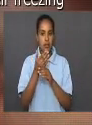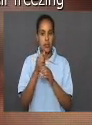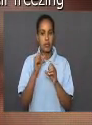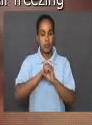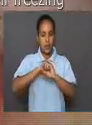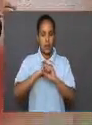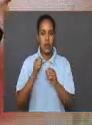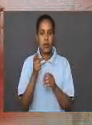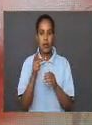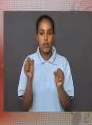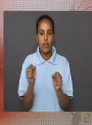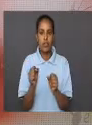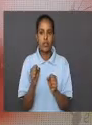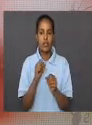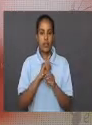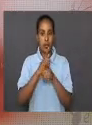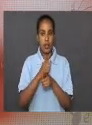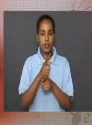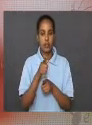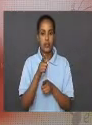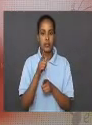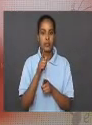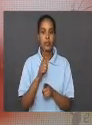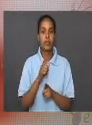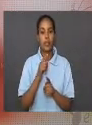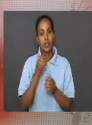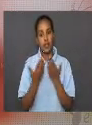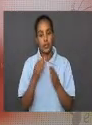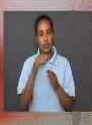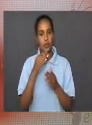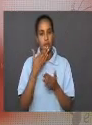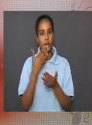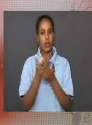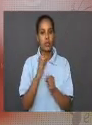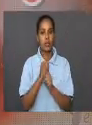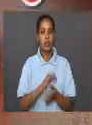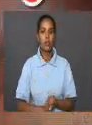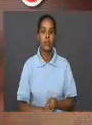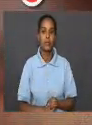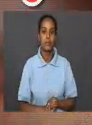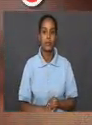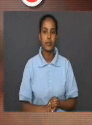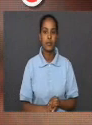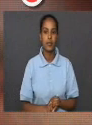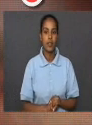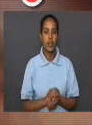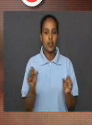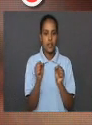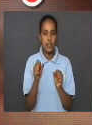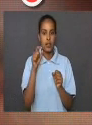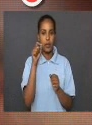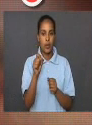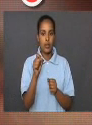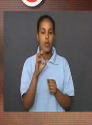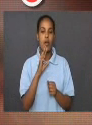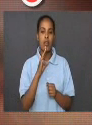freezing. Was that your answer, students? If so, great job. The freezing point